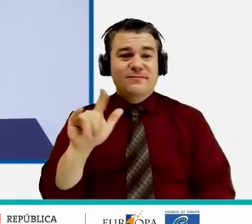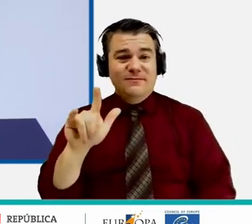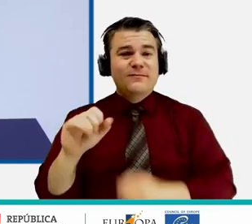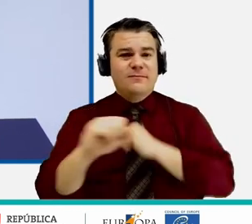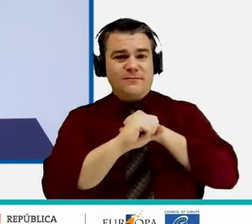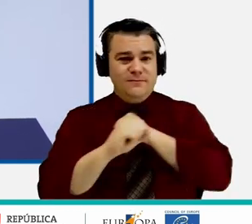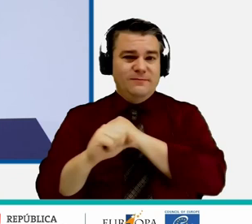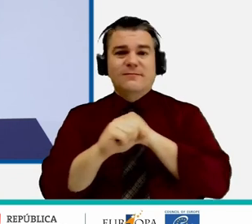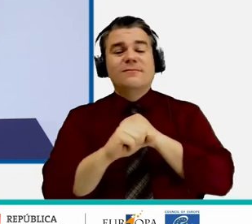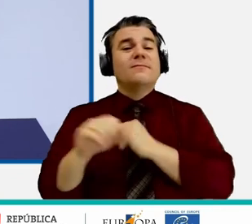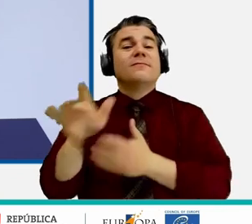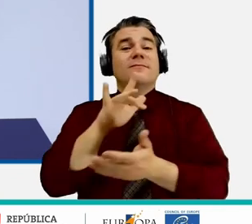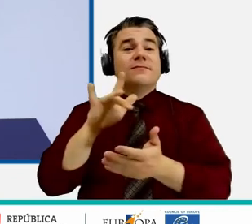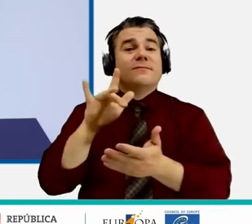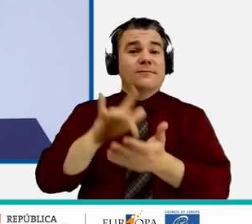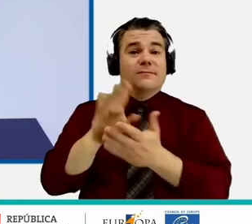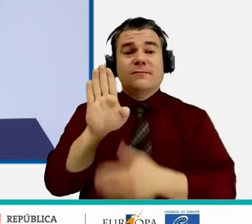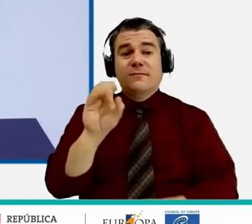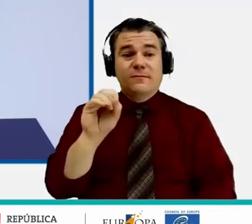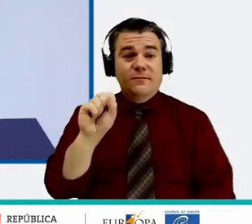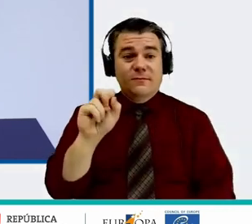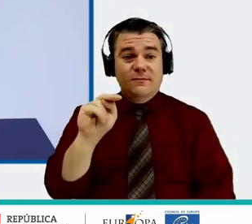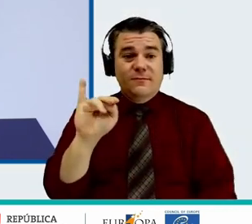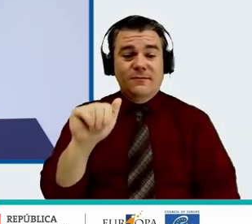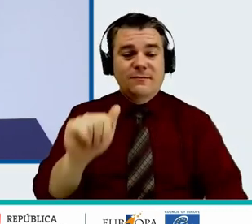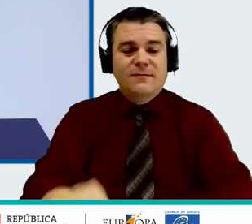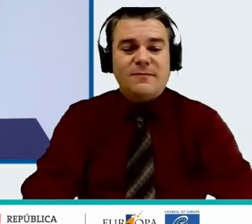of Central Bosnia Canton.